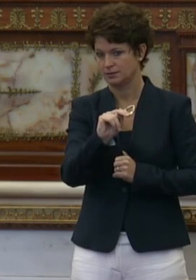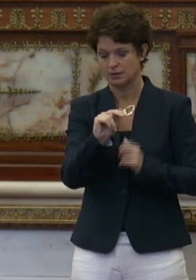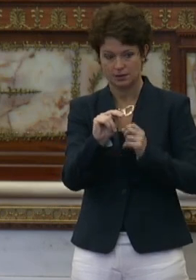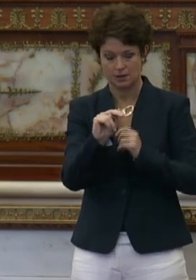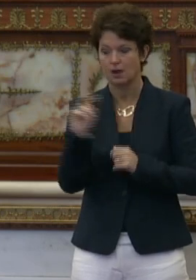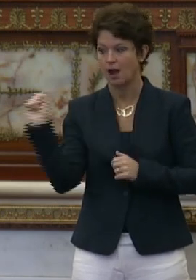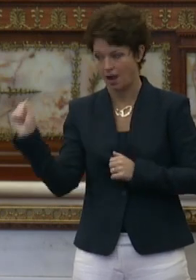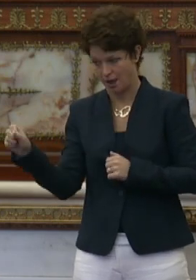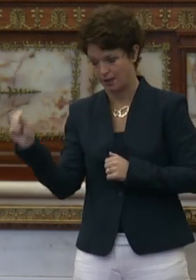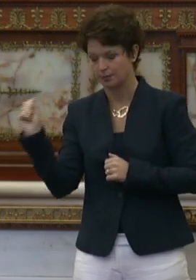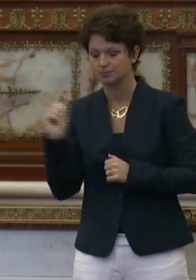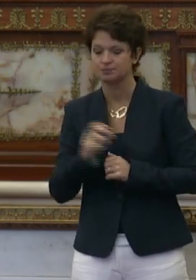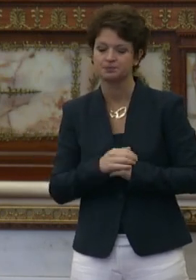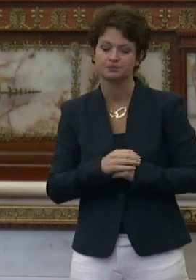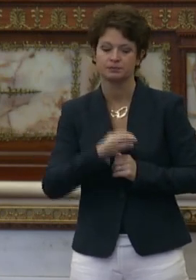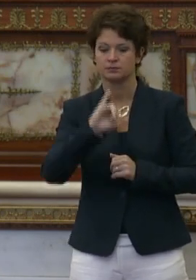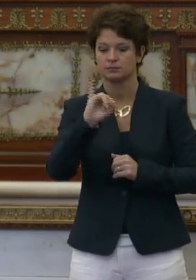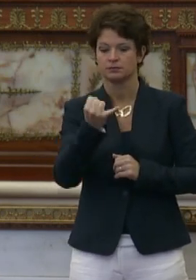Aye.